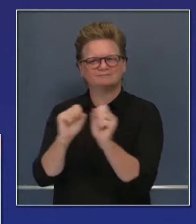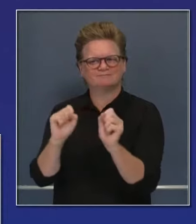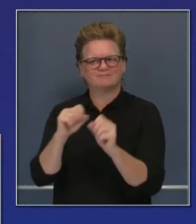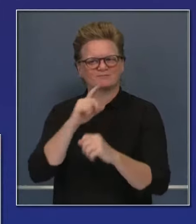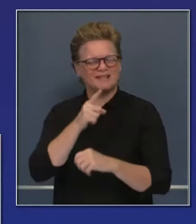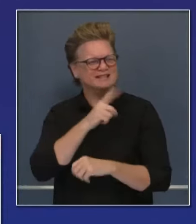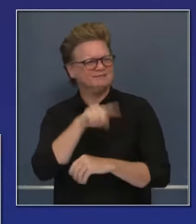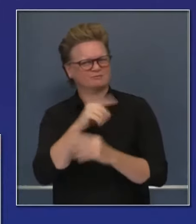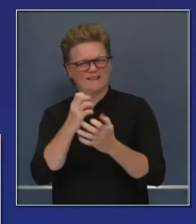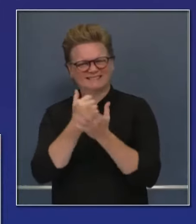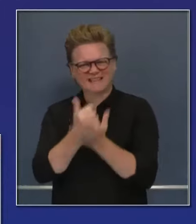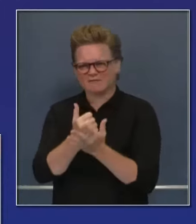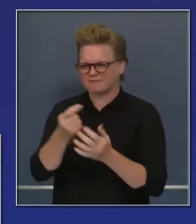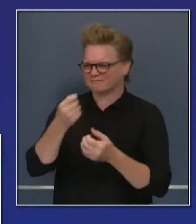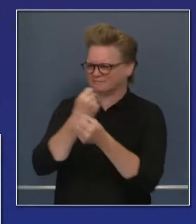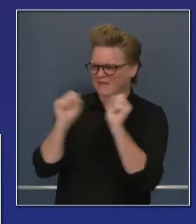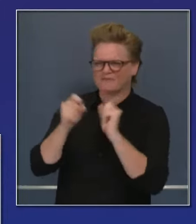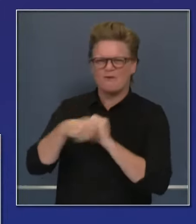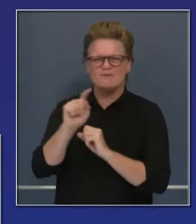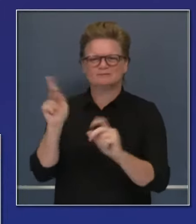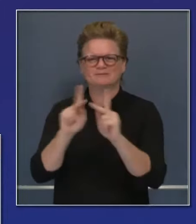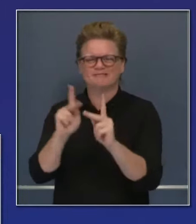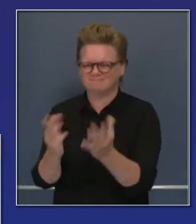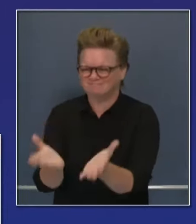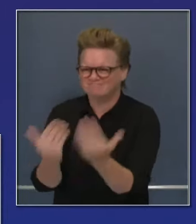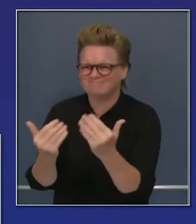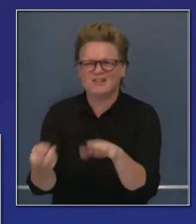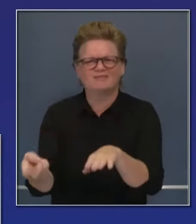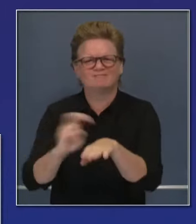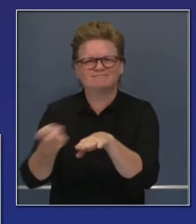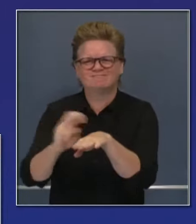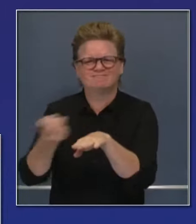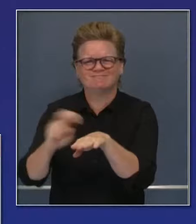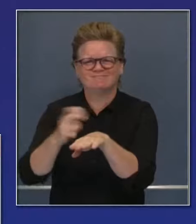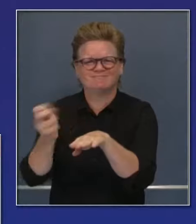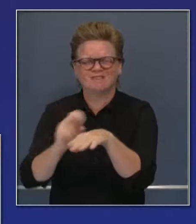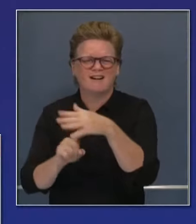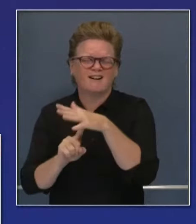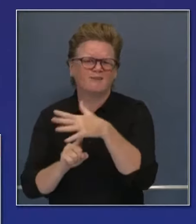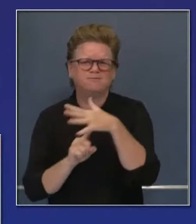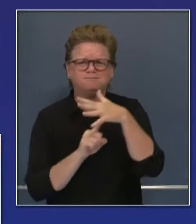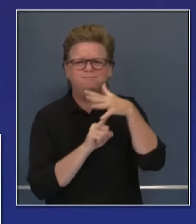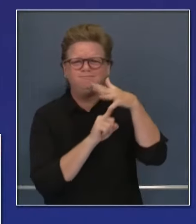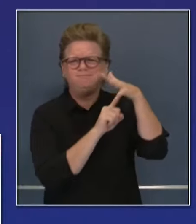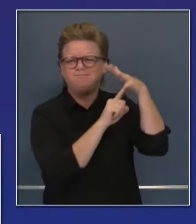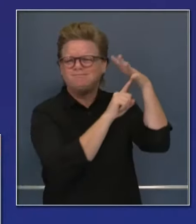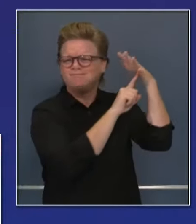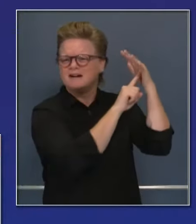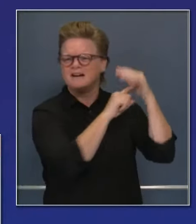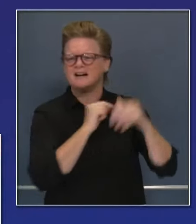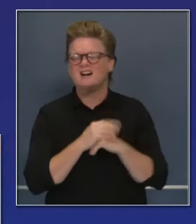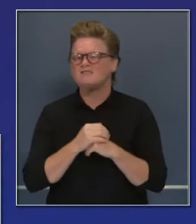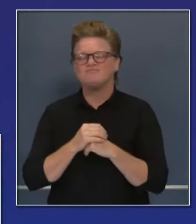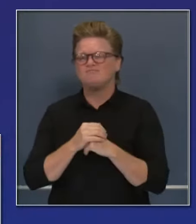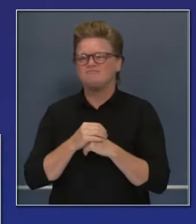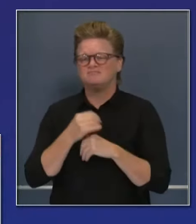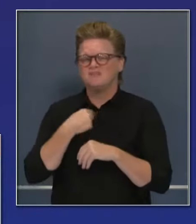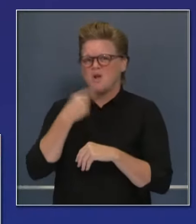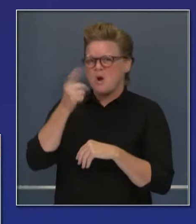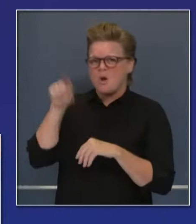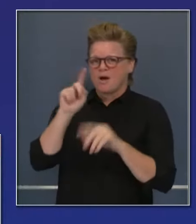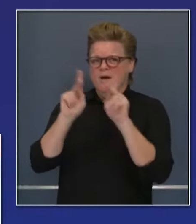evacuations protocols as it relates to the helicopters themselves, and I think just deserve tremendous credit and, of course,